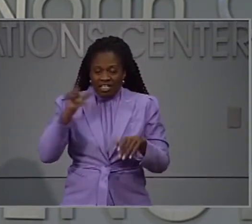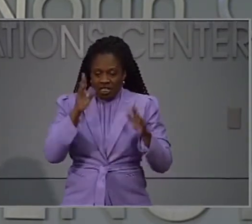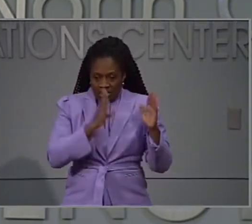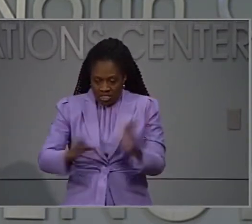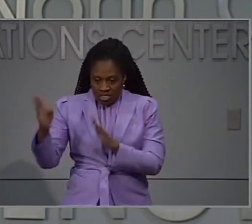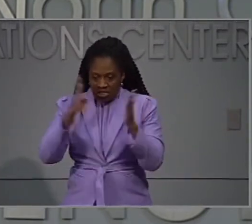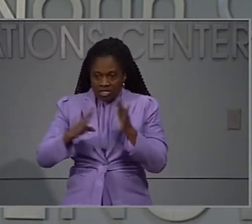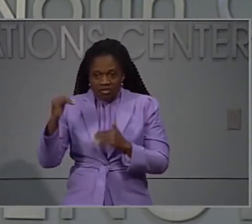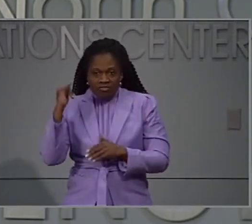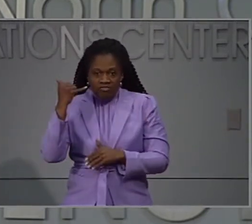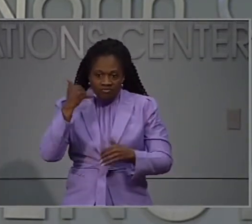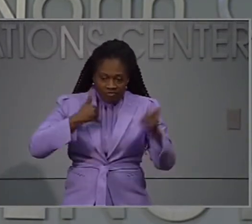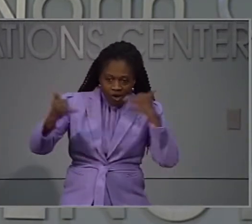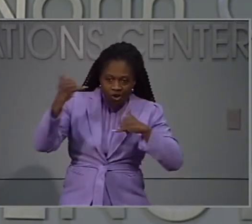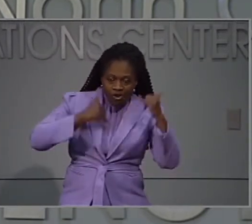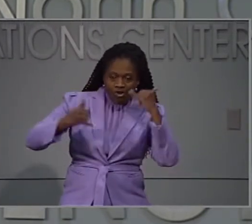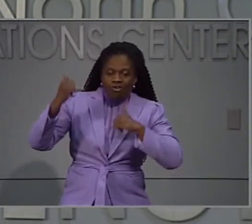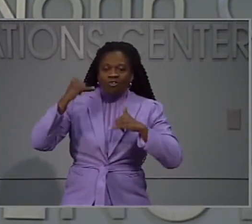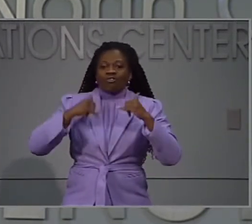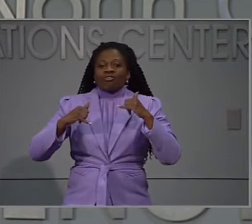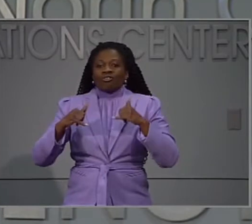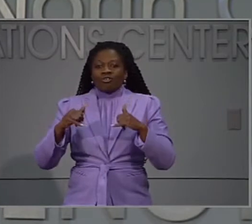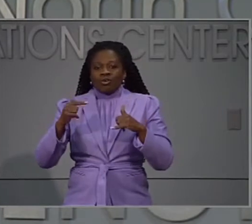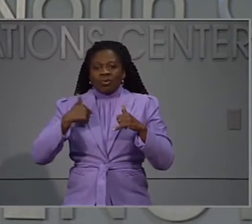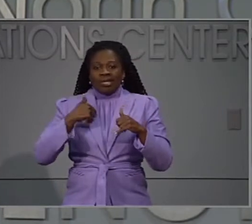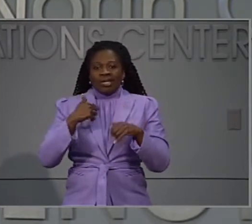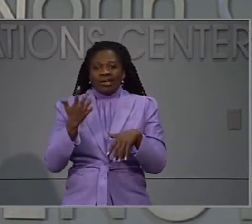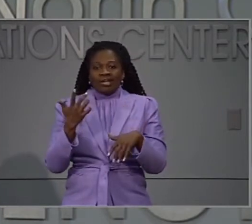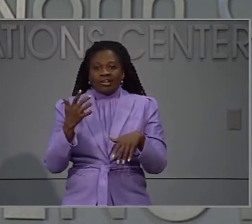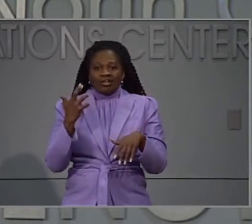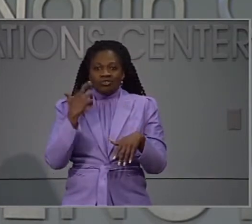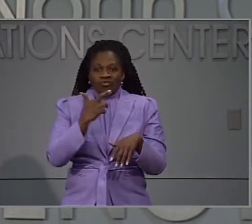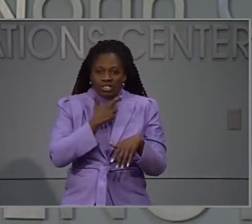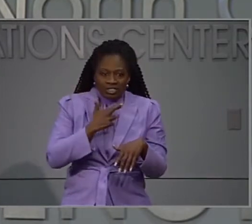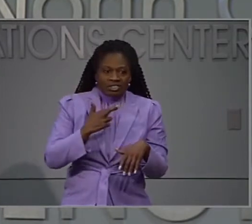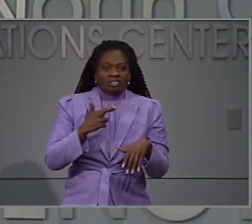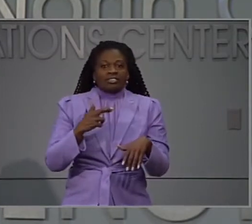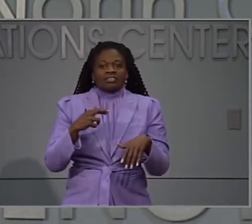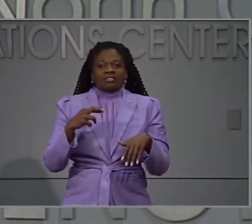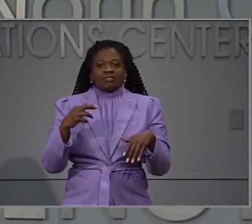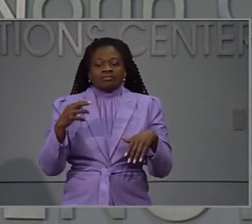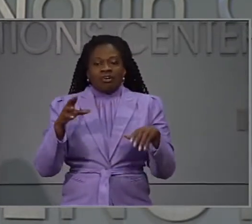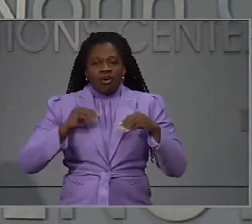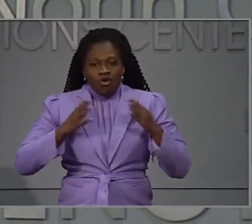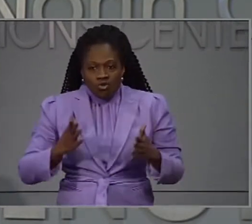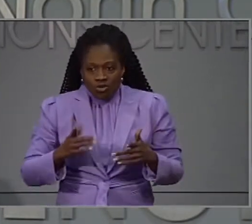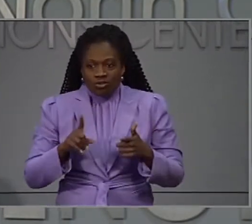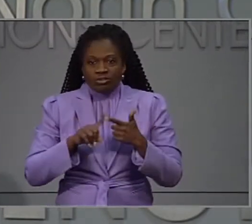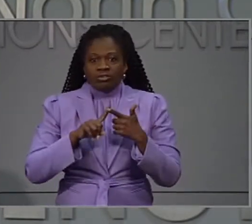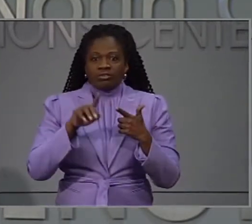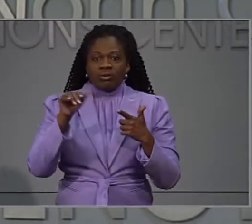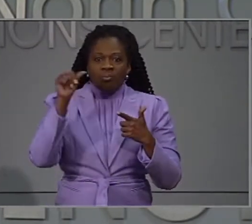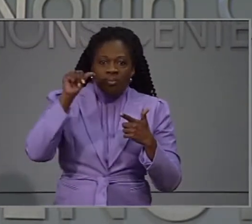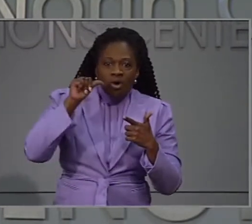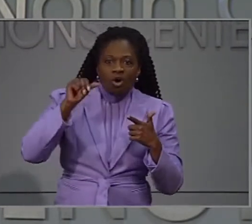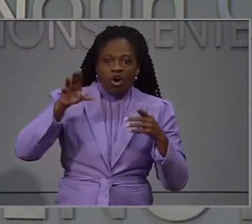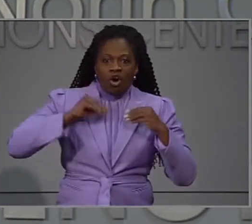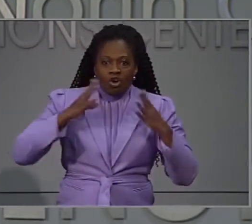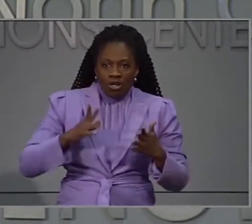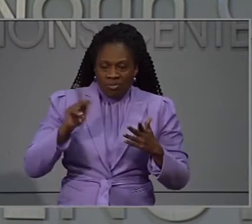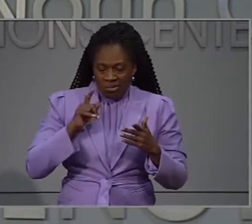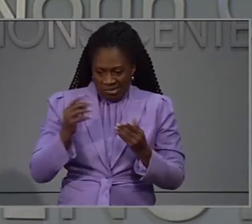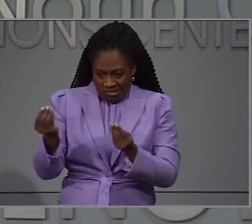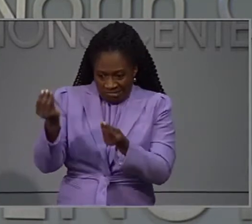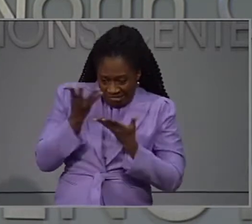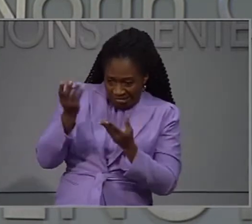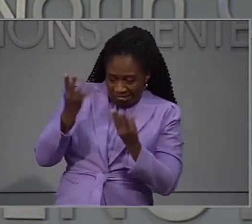phone calls where we have had restaurant owners and bar owners, people on the ground telling